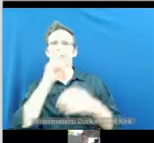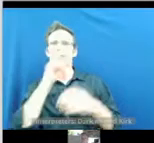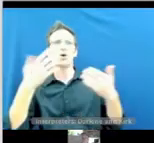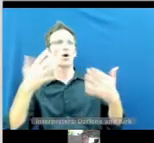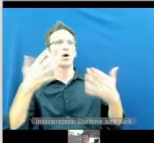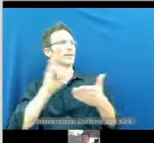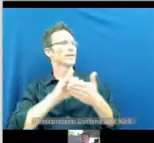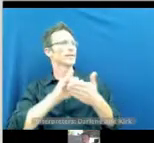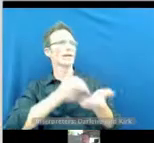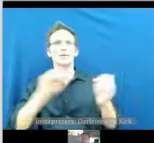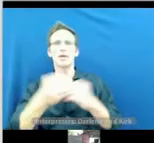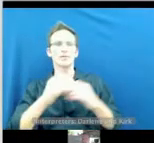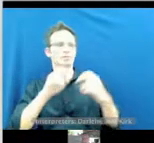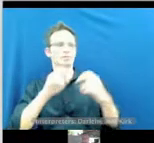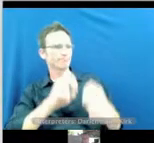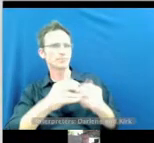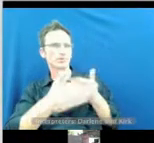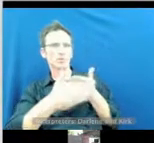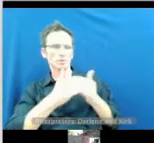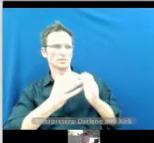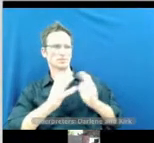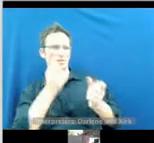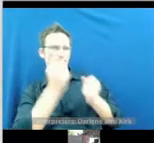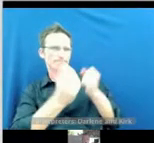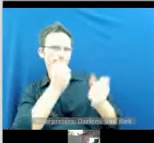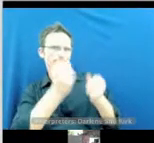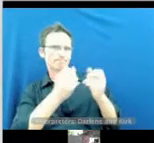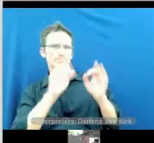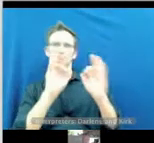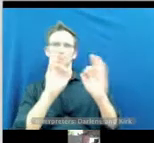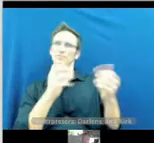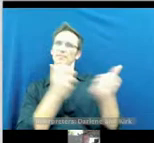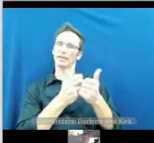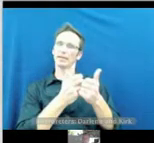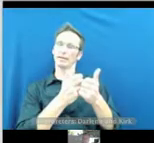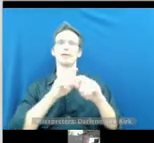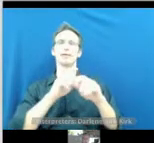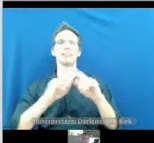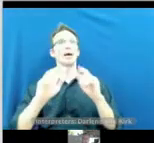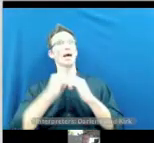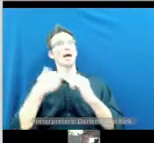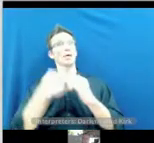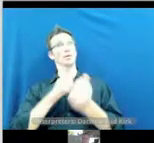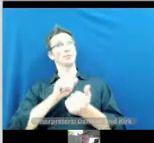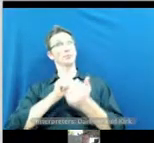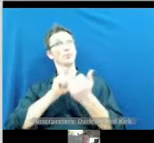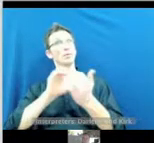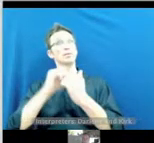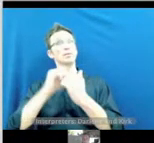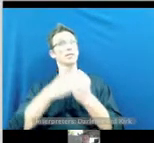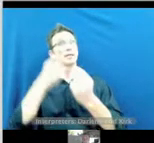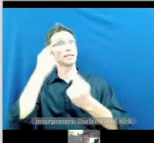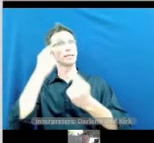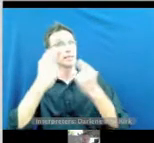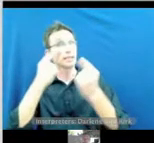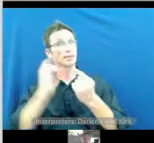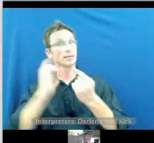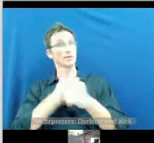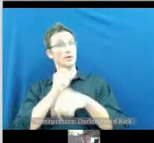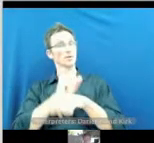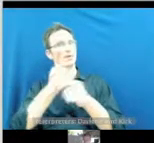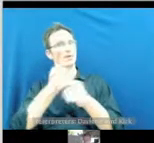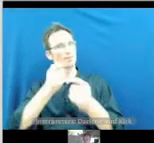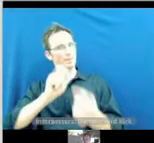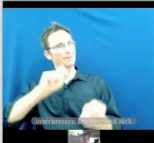fine, etc. So it is a bit of a paradigm shift in terms of thinking about these people,